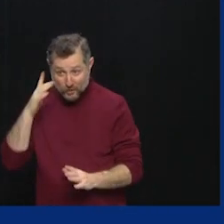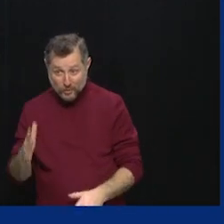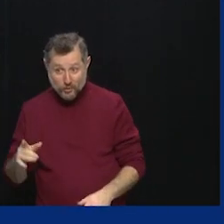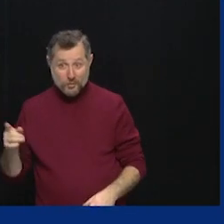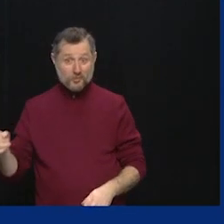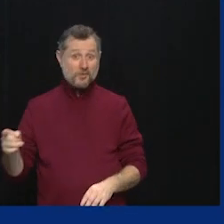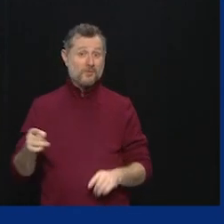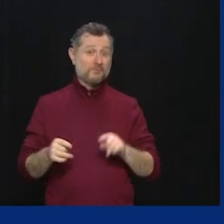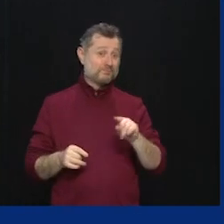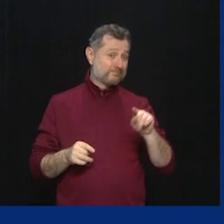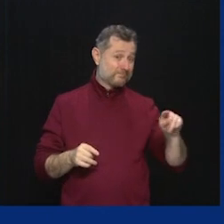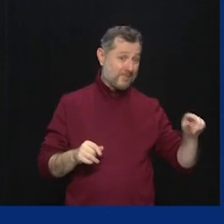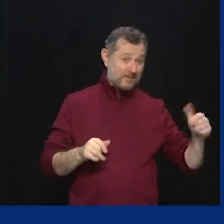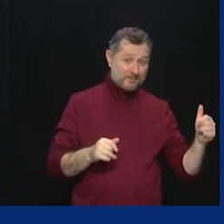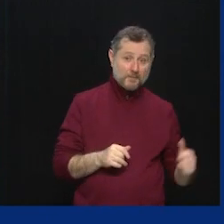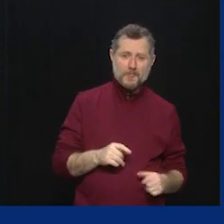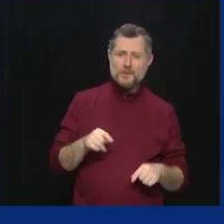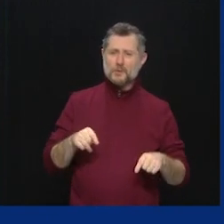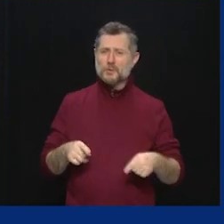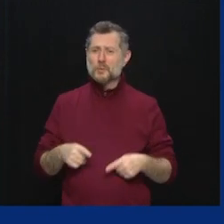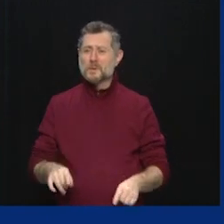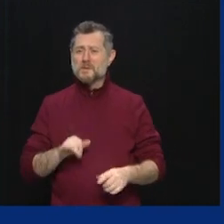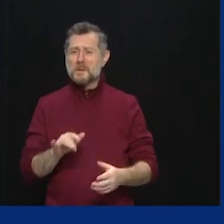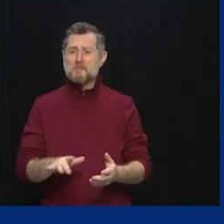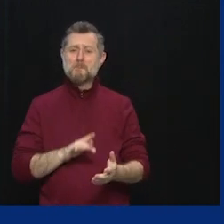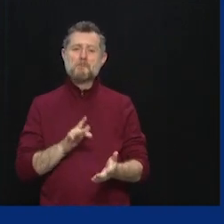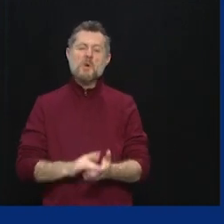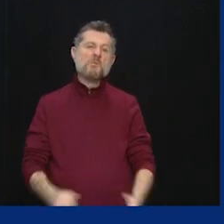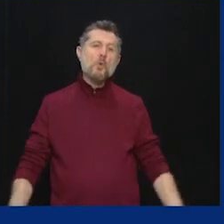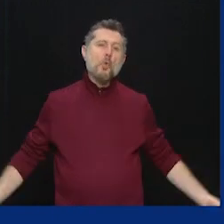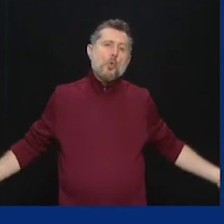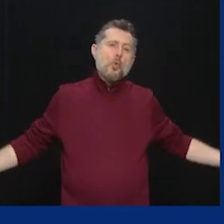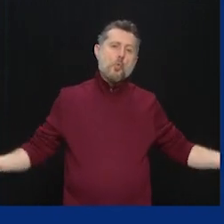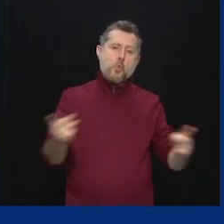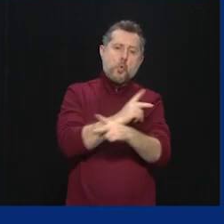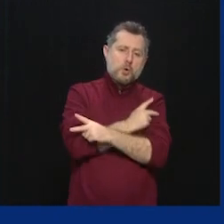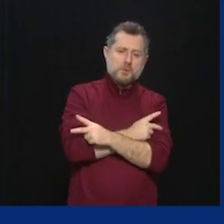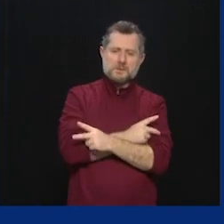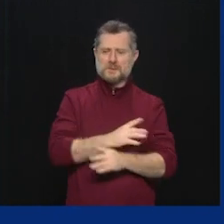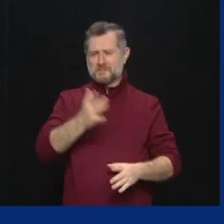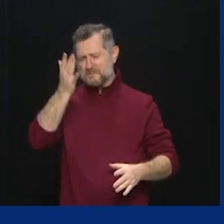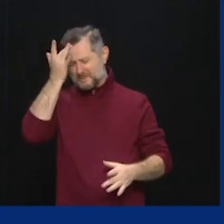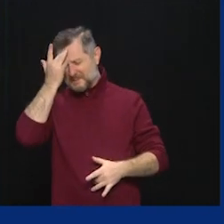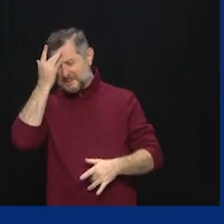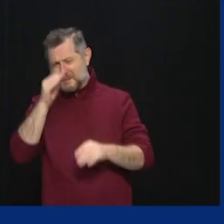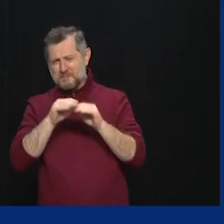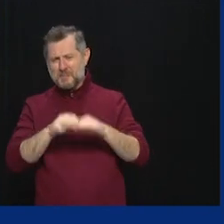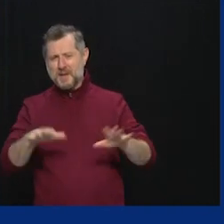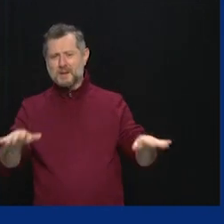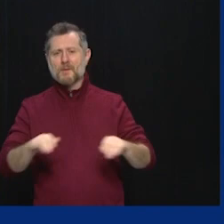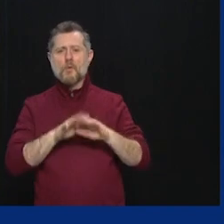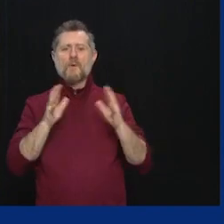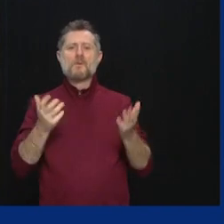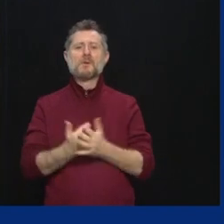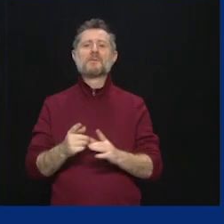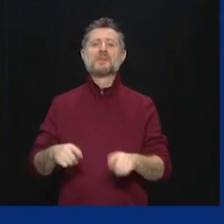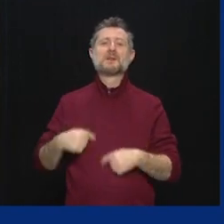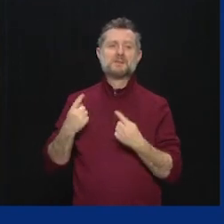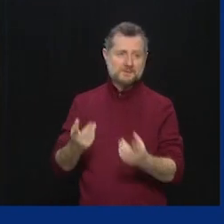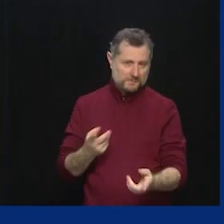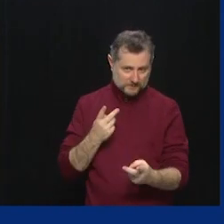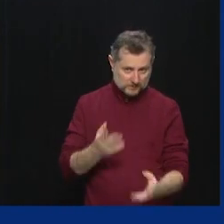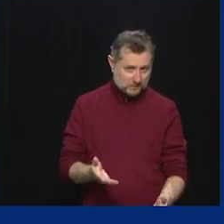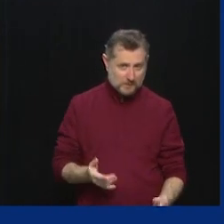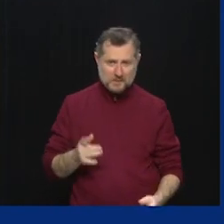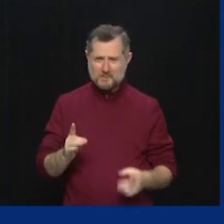the worst pandemic that our nation, that the world has ever seen, people didn't think it could be